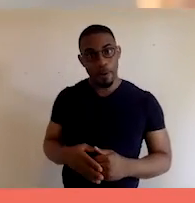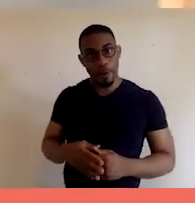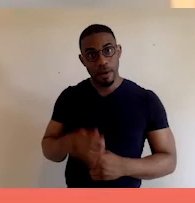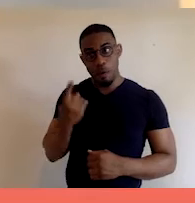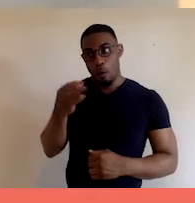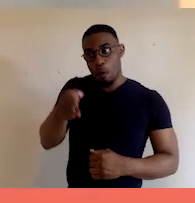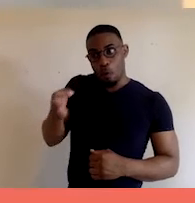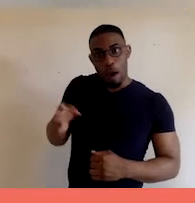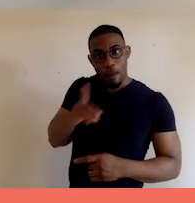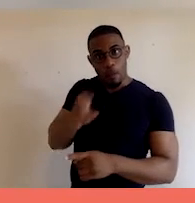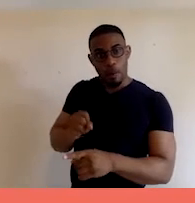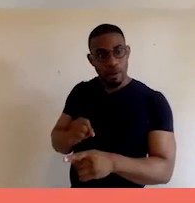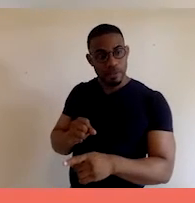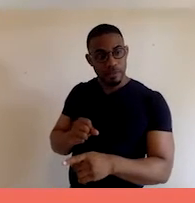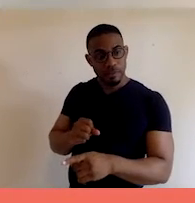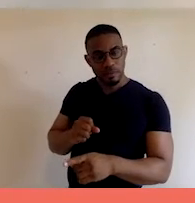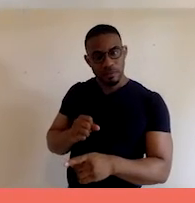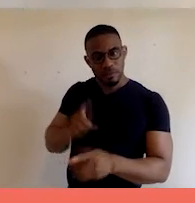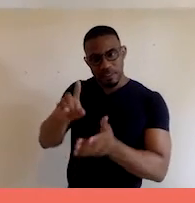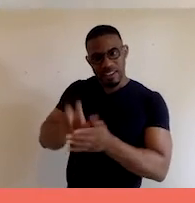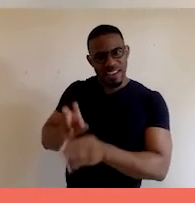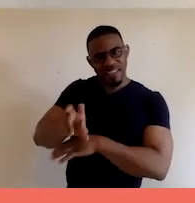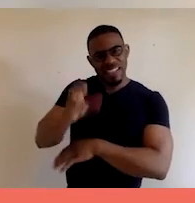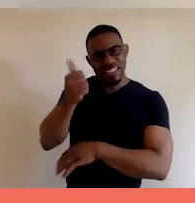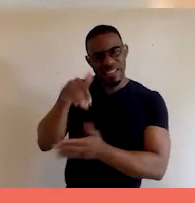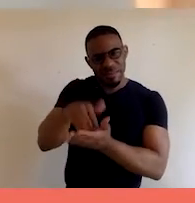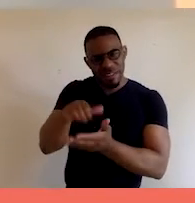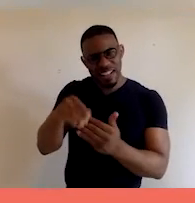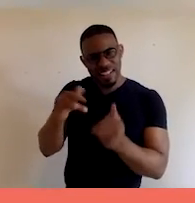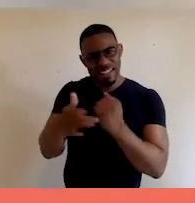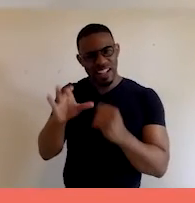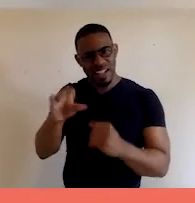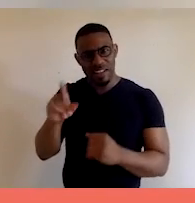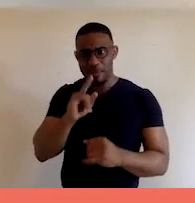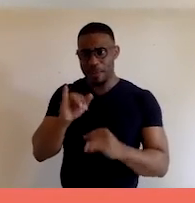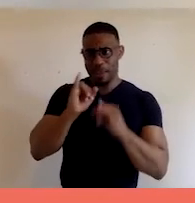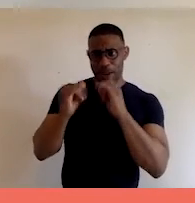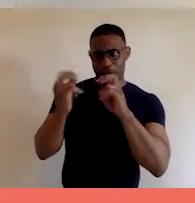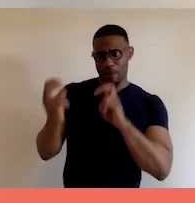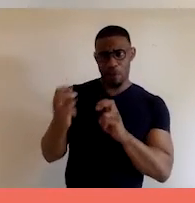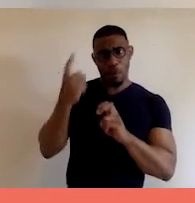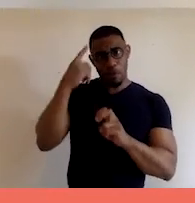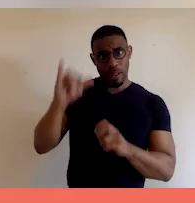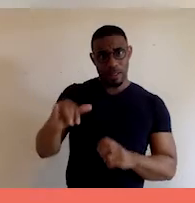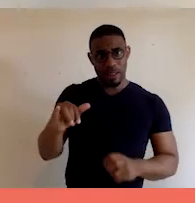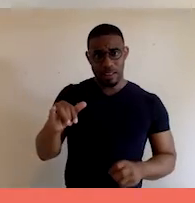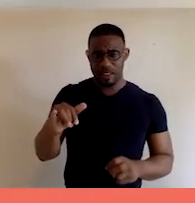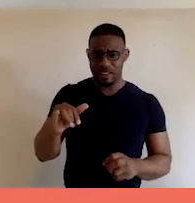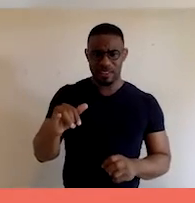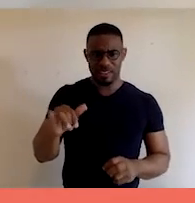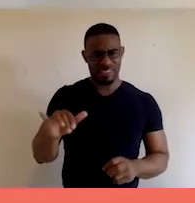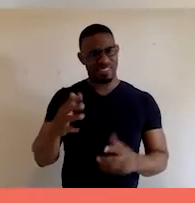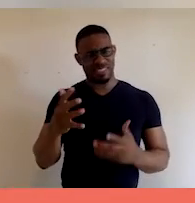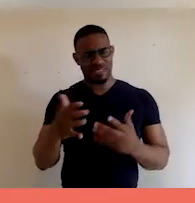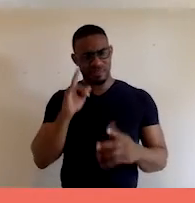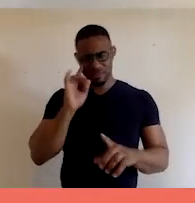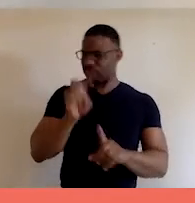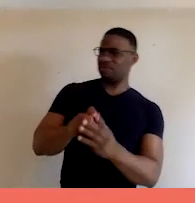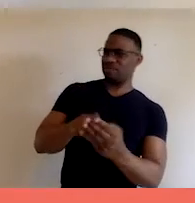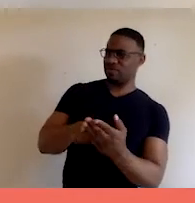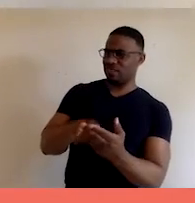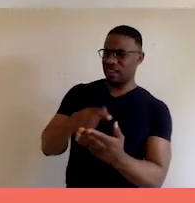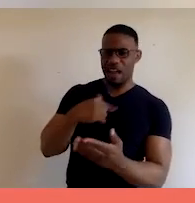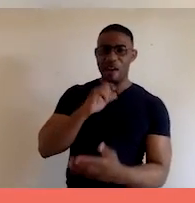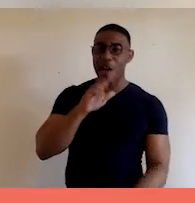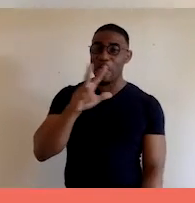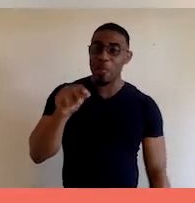This rapper was investing $10 million into a tech company, and he was being interviewed for that. And this kind of caught my attention. I